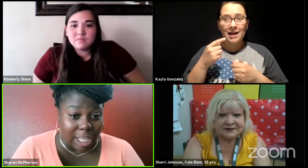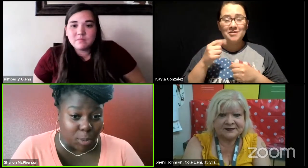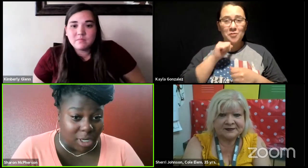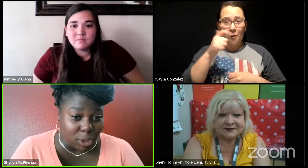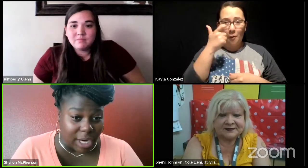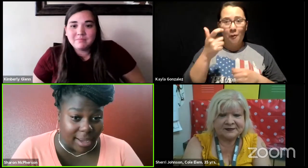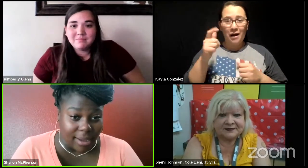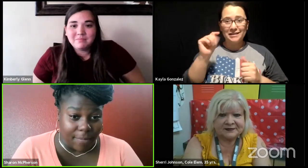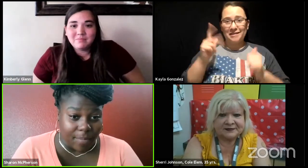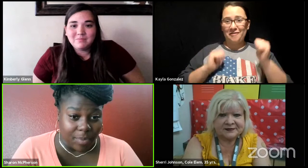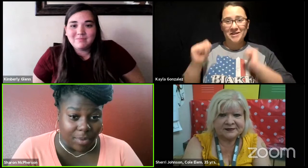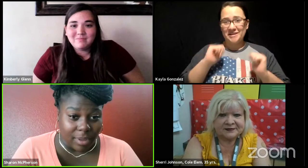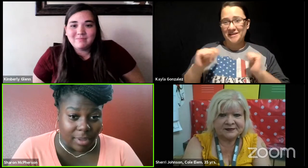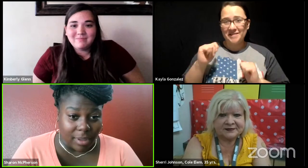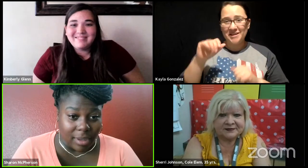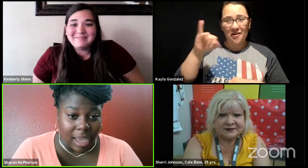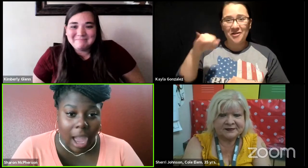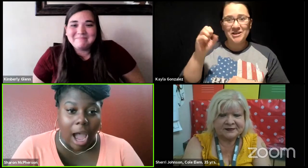I just want to double check.